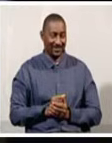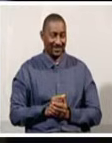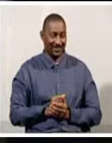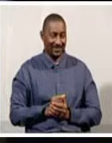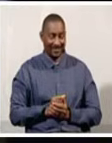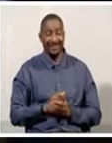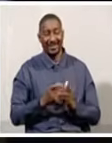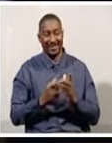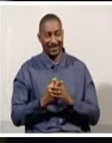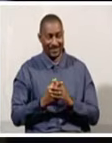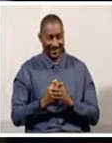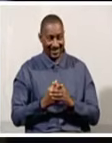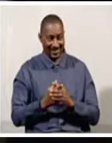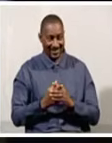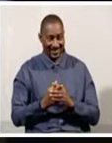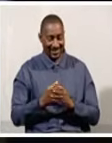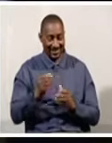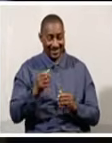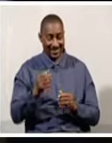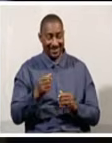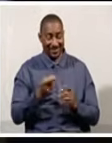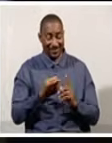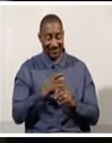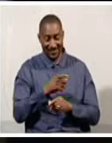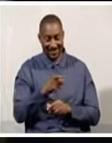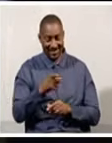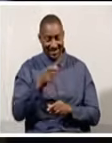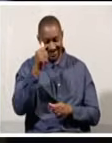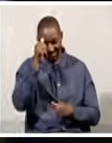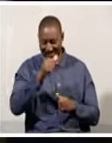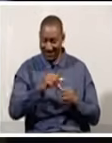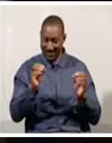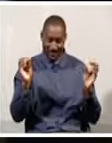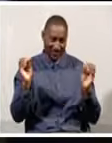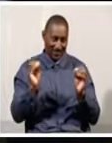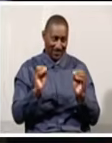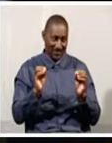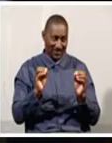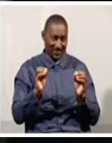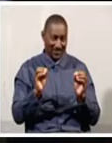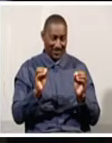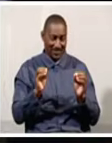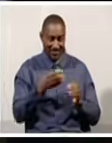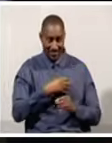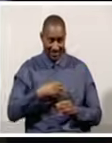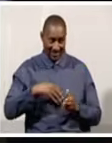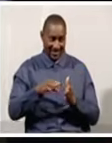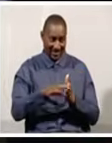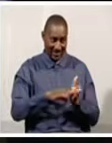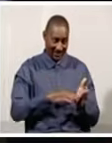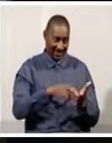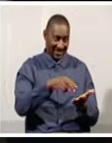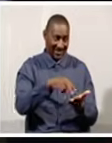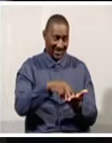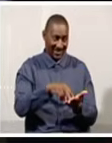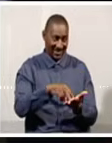that happened. So I don't remember what happened after that. I swear, it went blank. The president was then called onto the stage. And